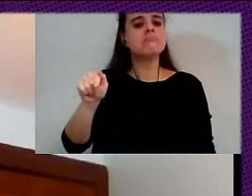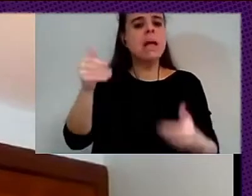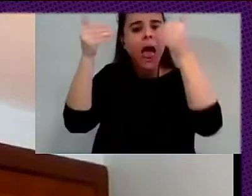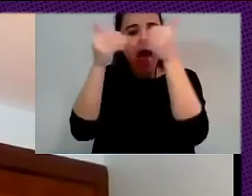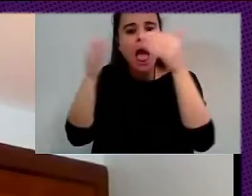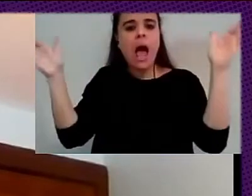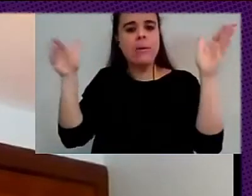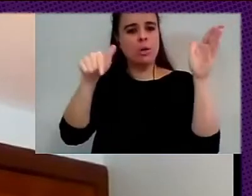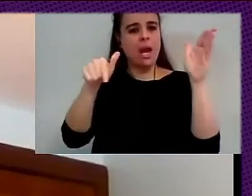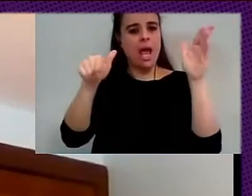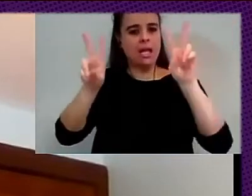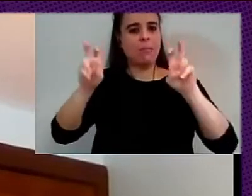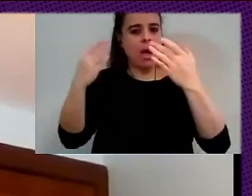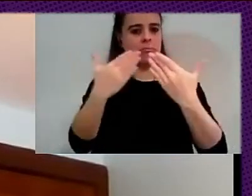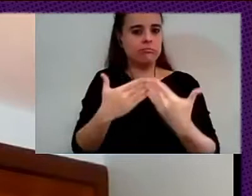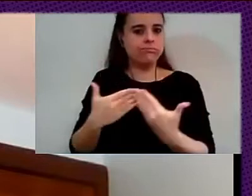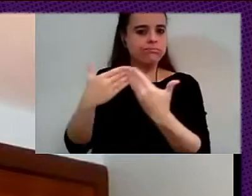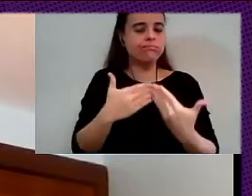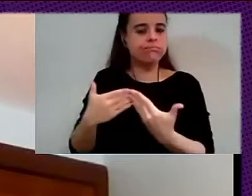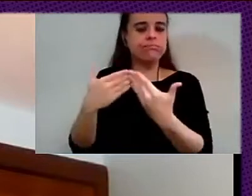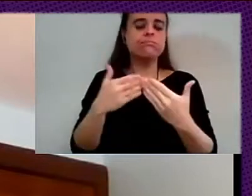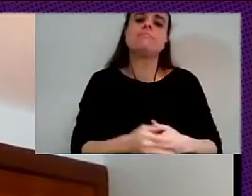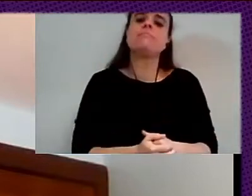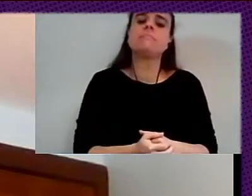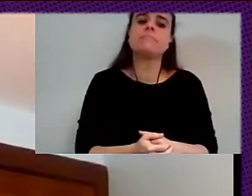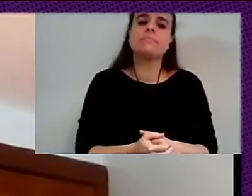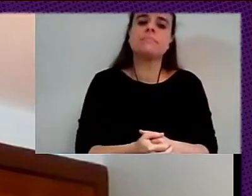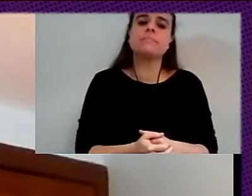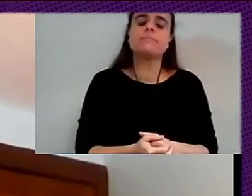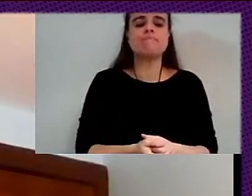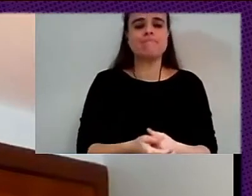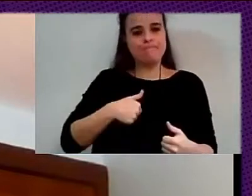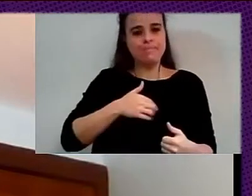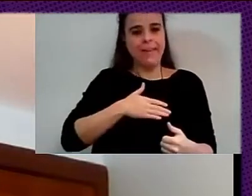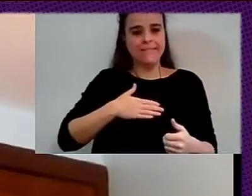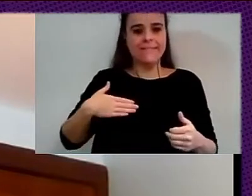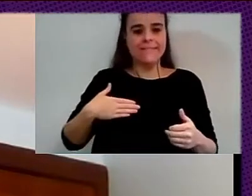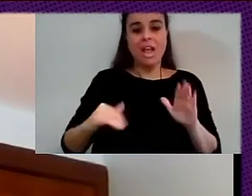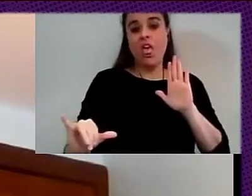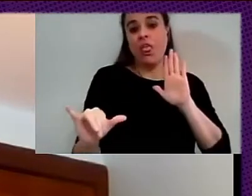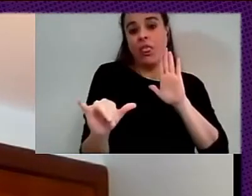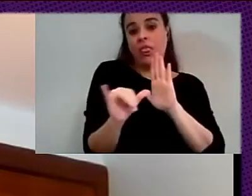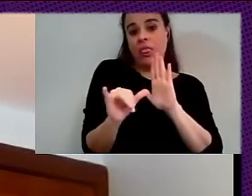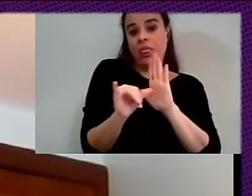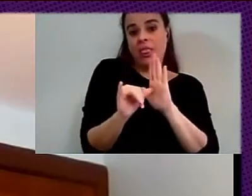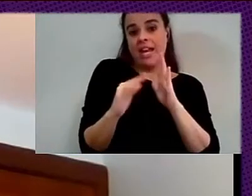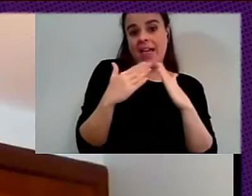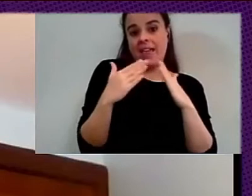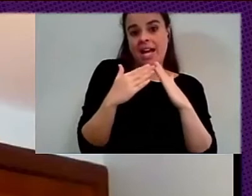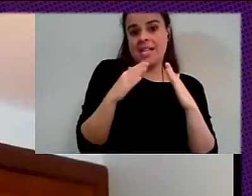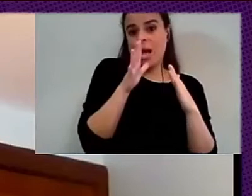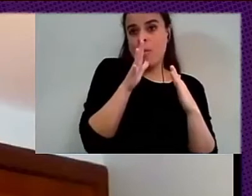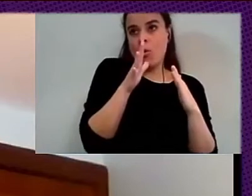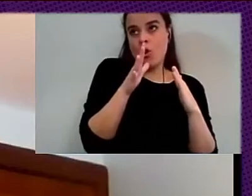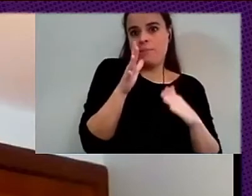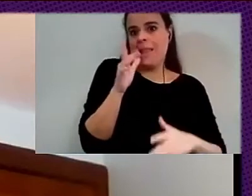want to go too far away from home. I actually wound up halfway across the world. And the lesson there in part is